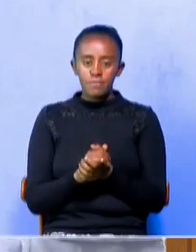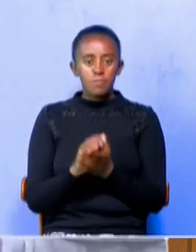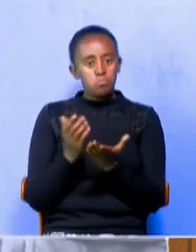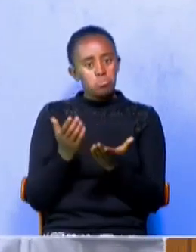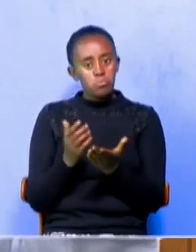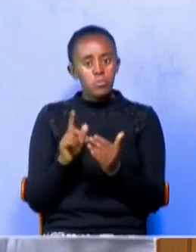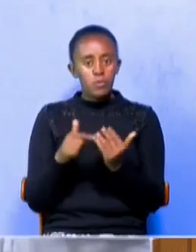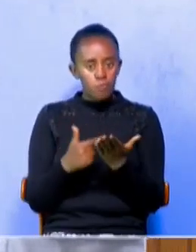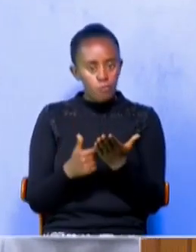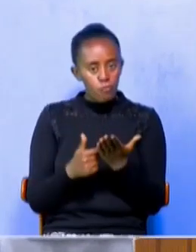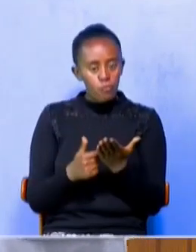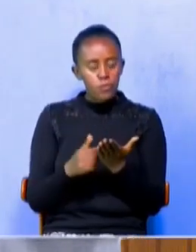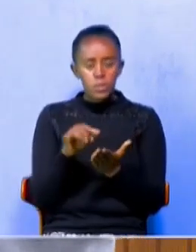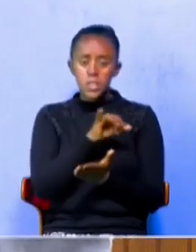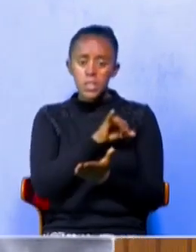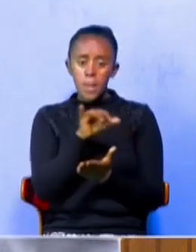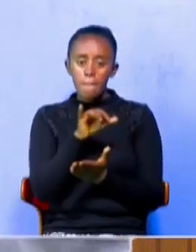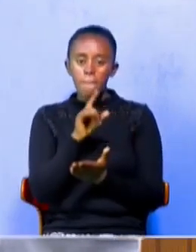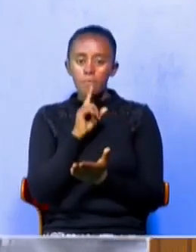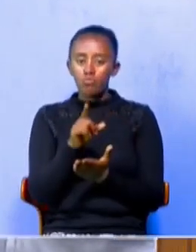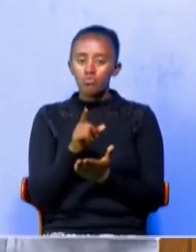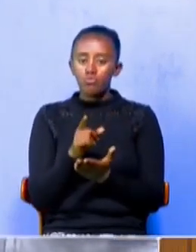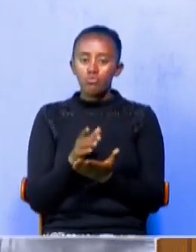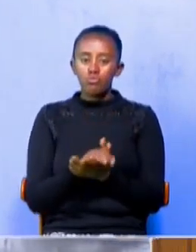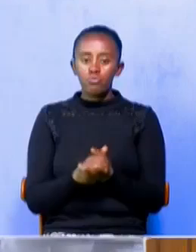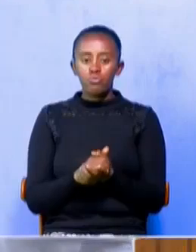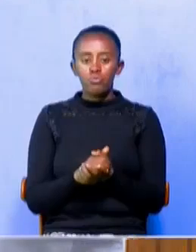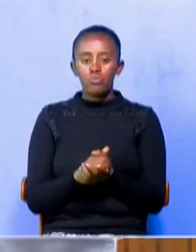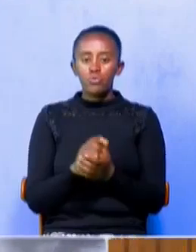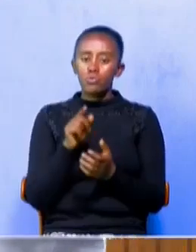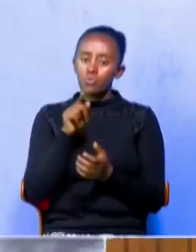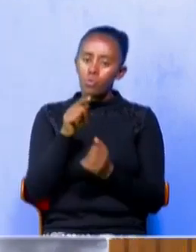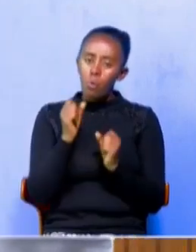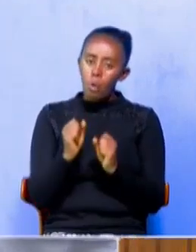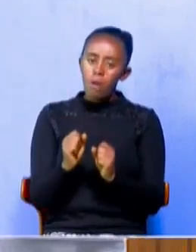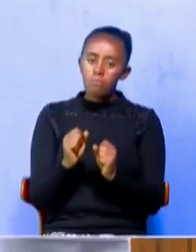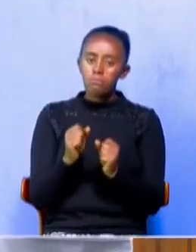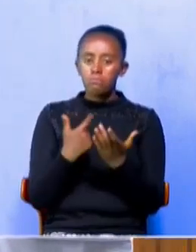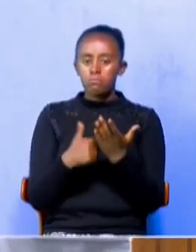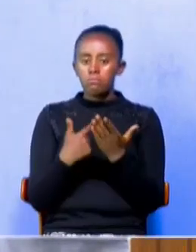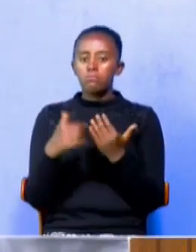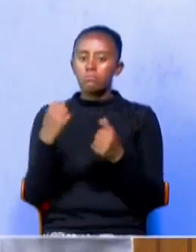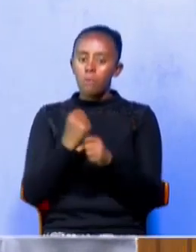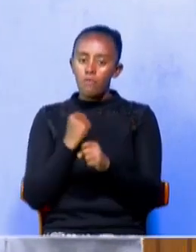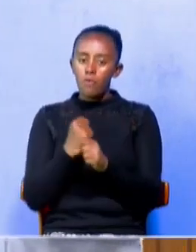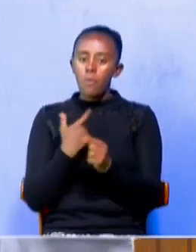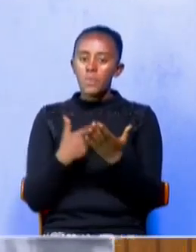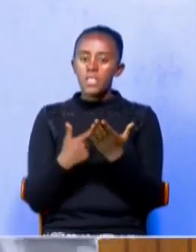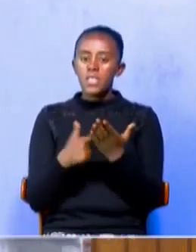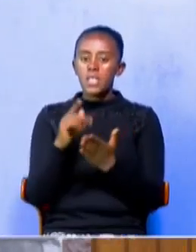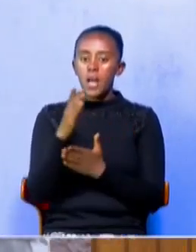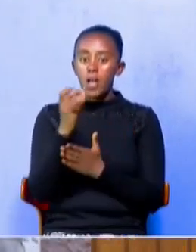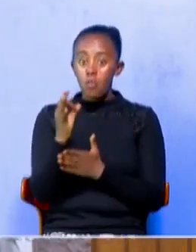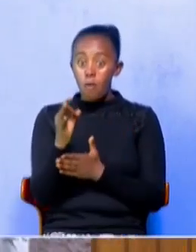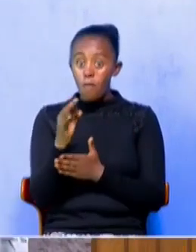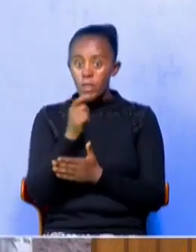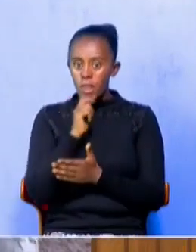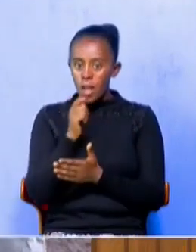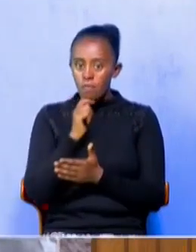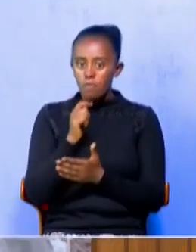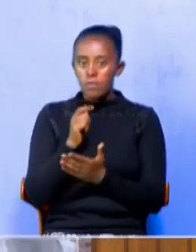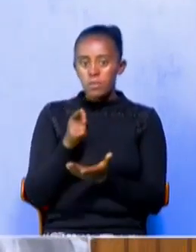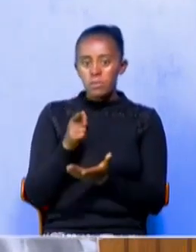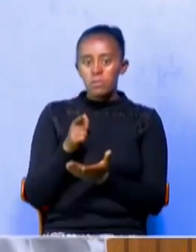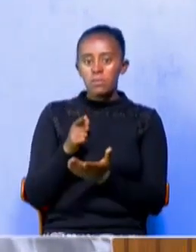Therefore, the same is true. You can perform this kind of interview, if you